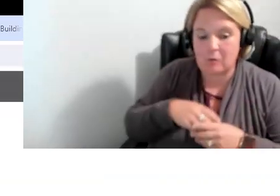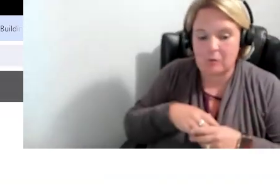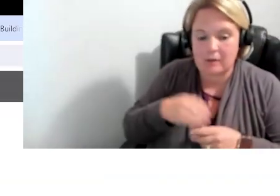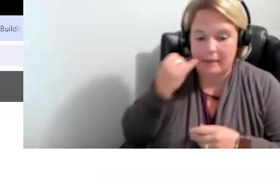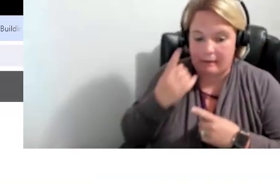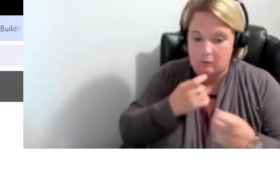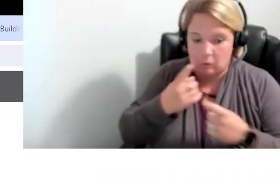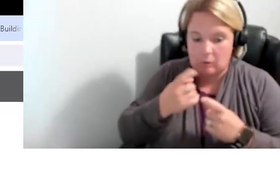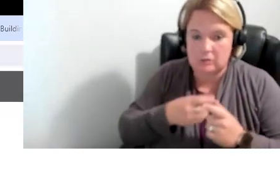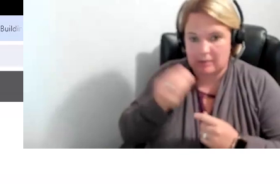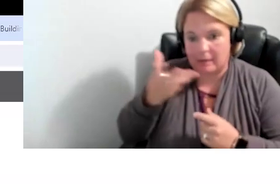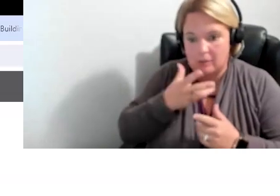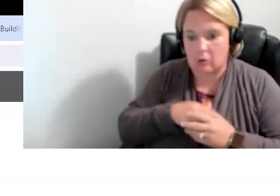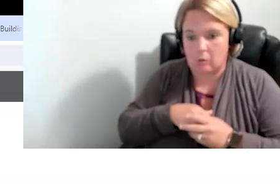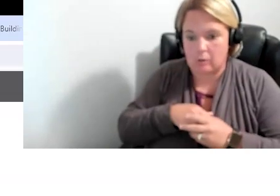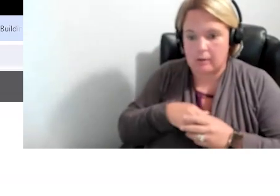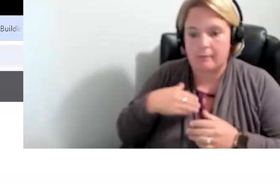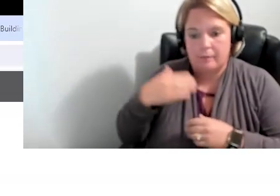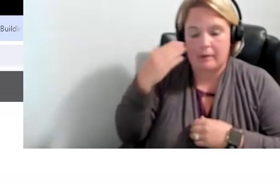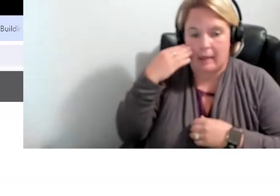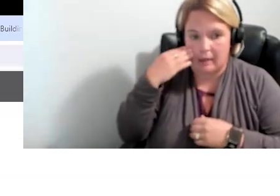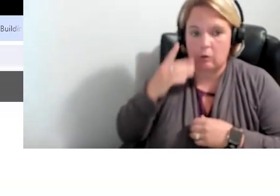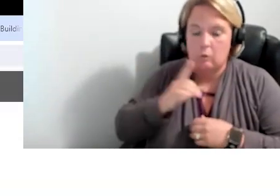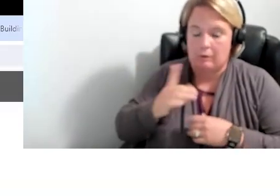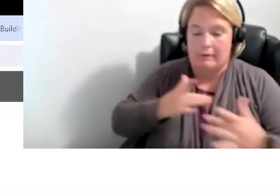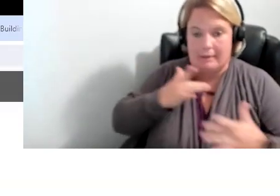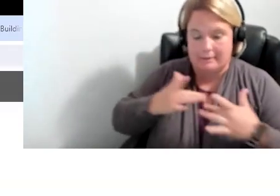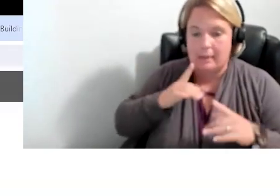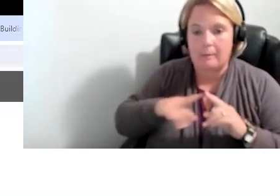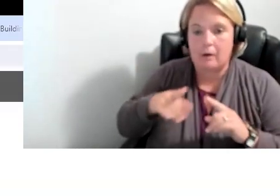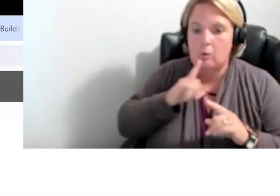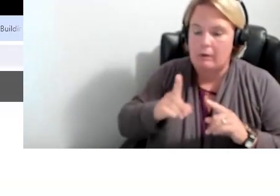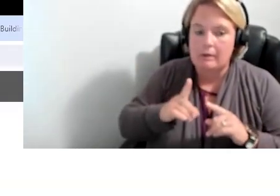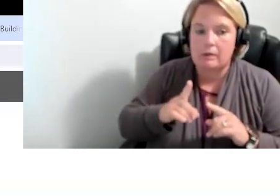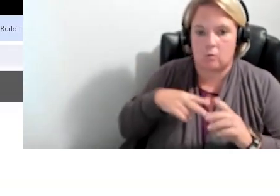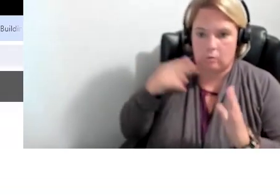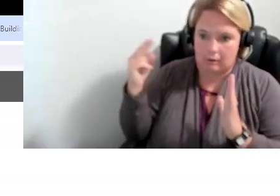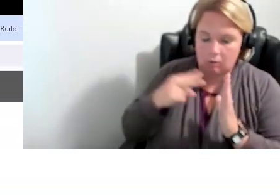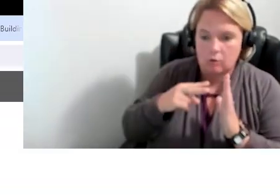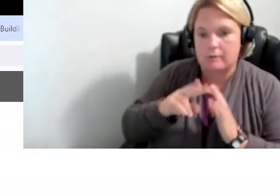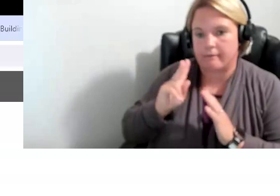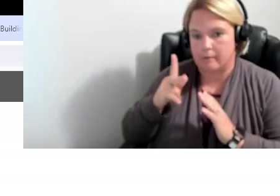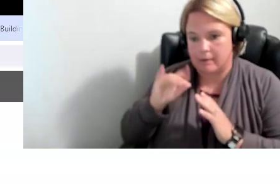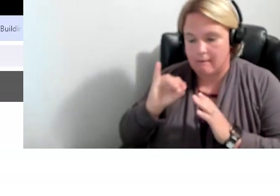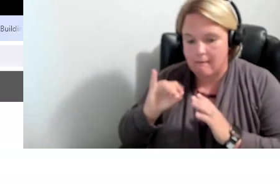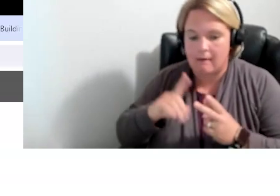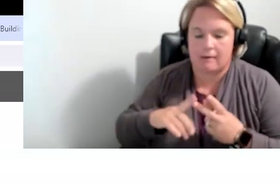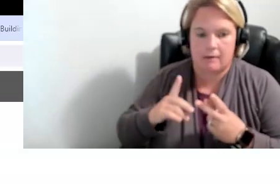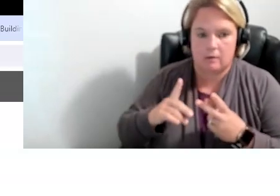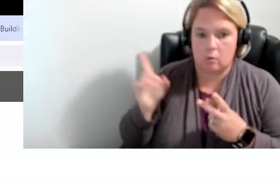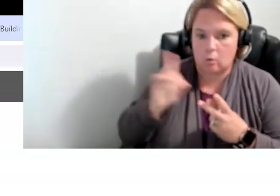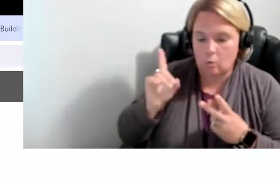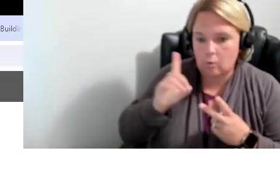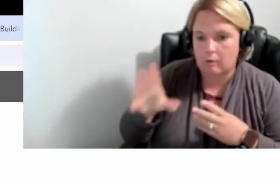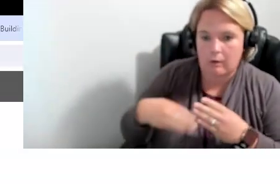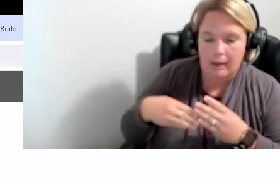Right. and I know I get too excited about all of this, but if you have any general questions, but we really look at like PPI, you know, where we're gonna put these